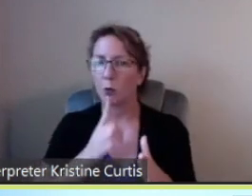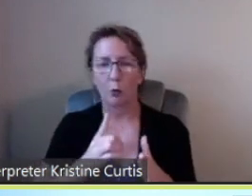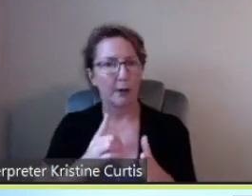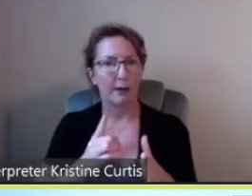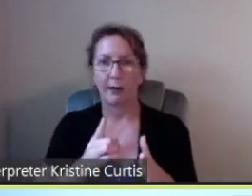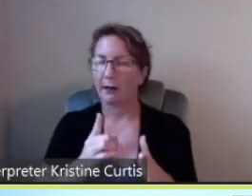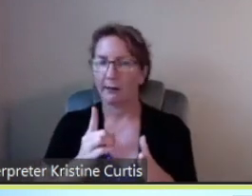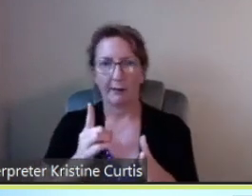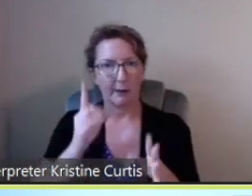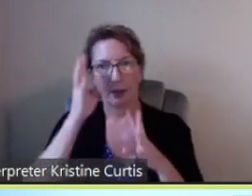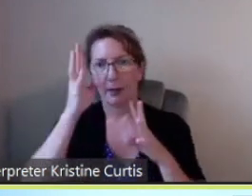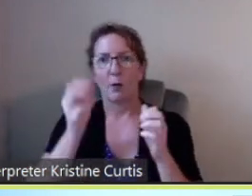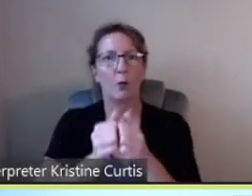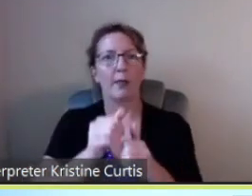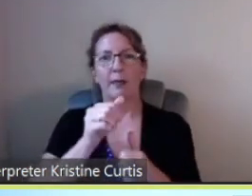presentation. Next slide, please.